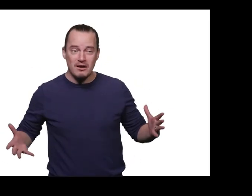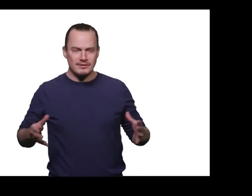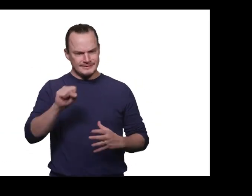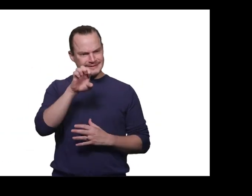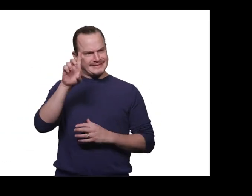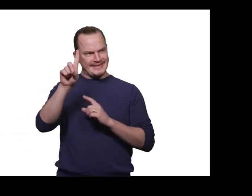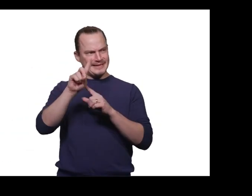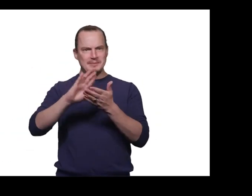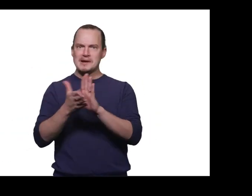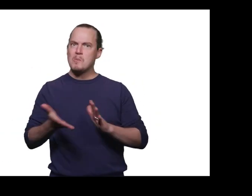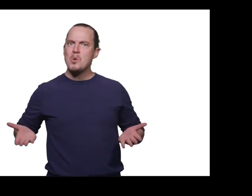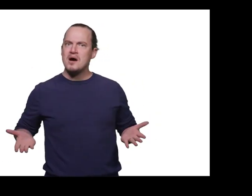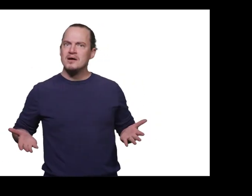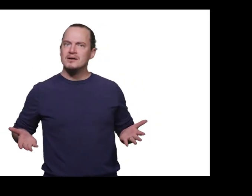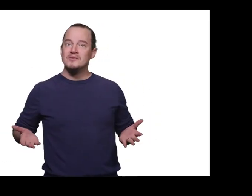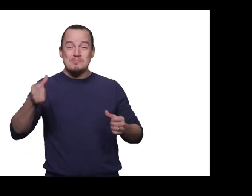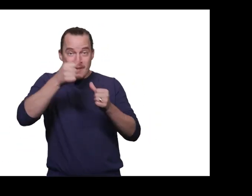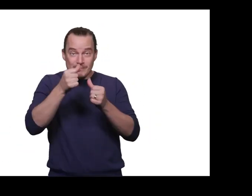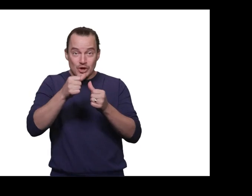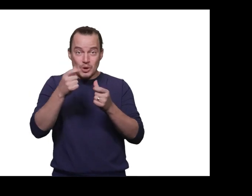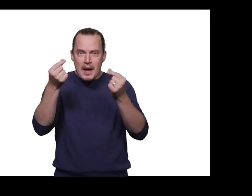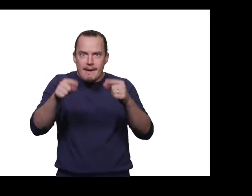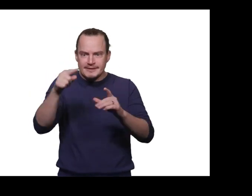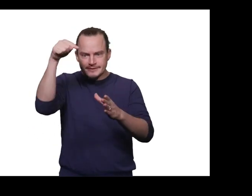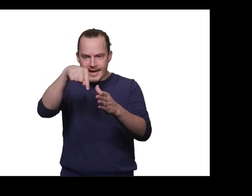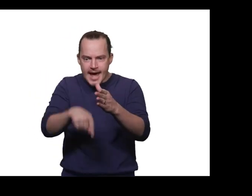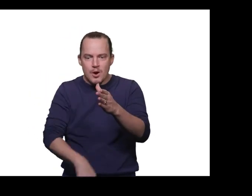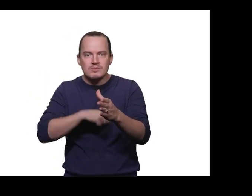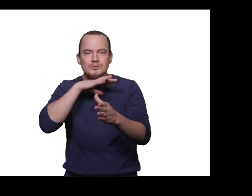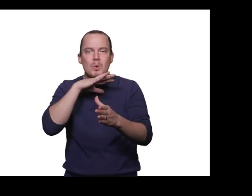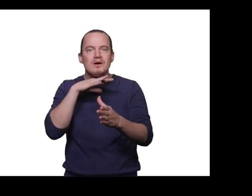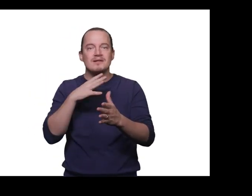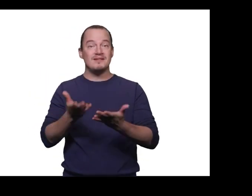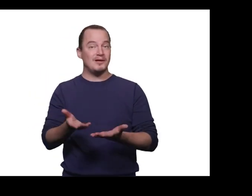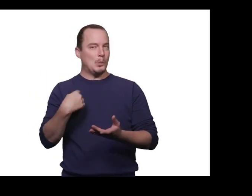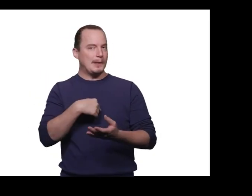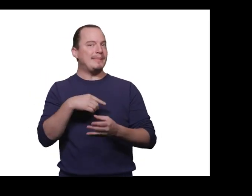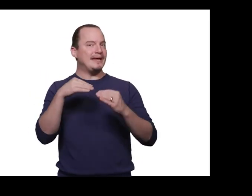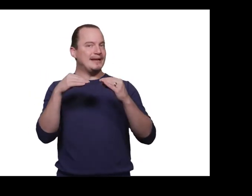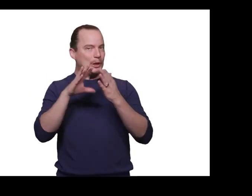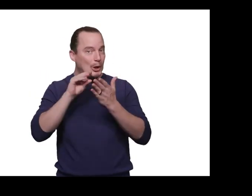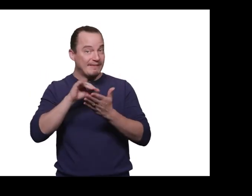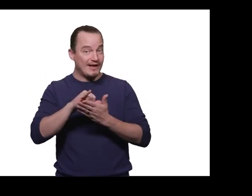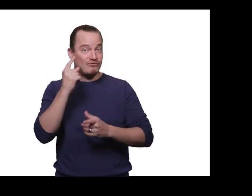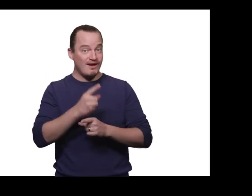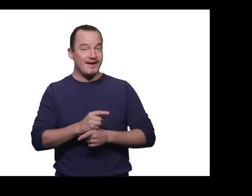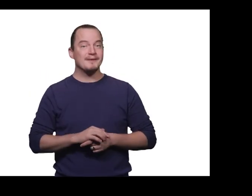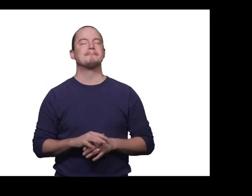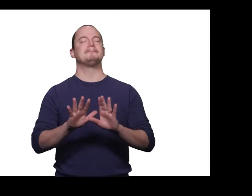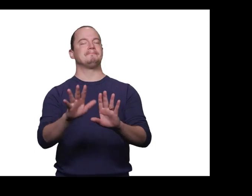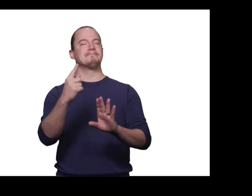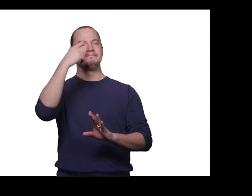what happens to seeds down in the soil, right? So let's